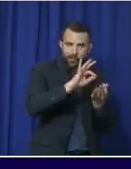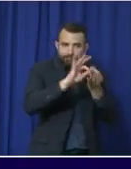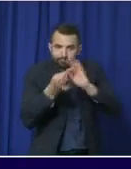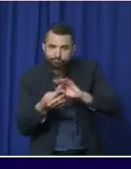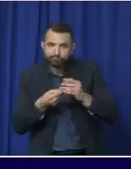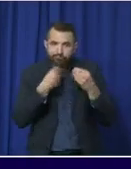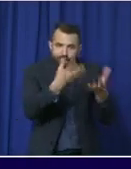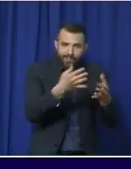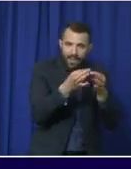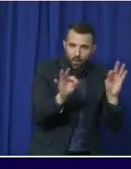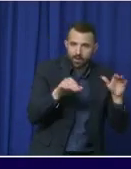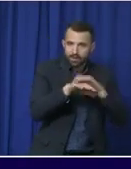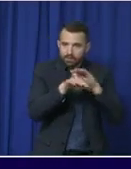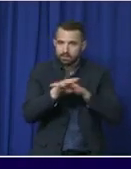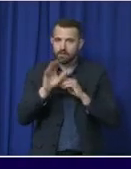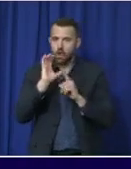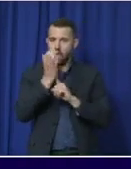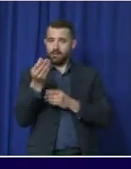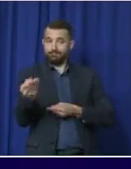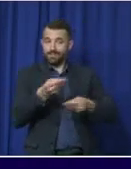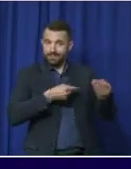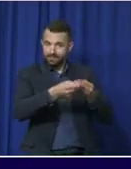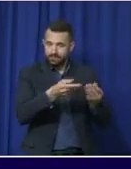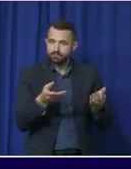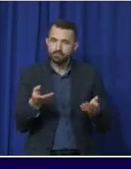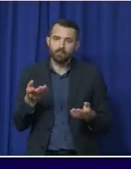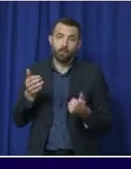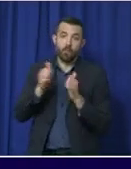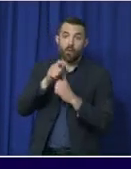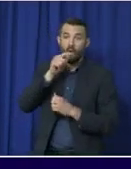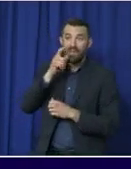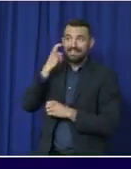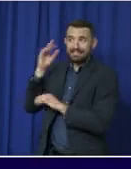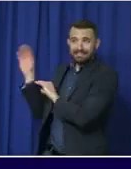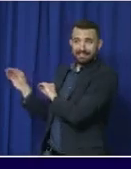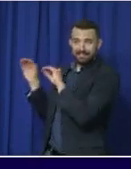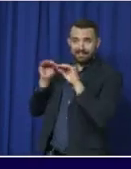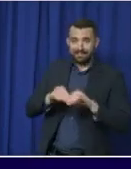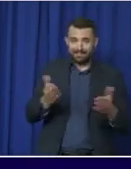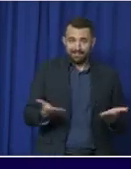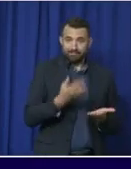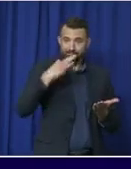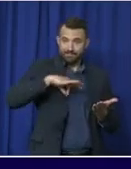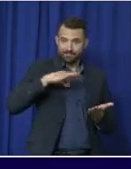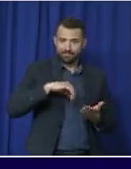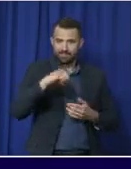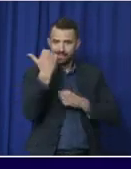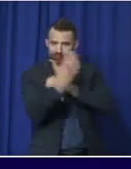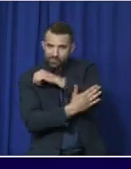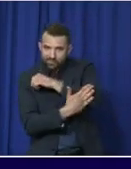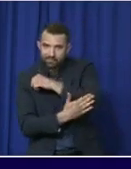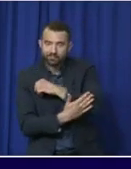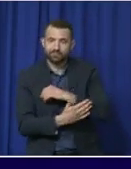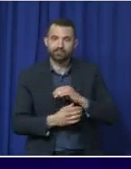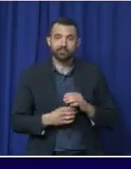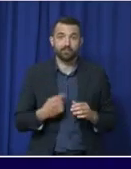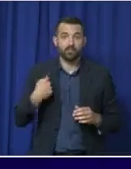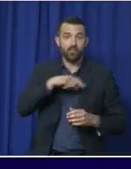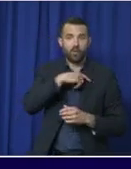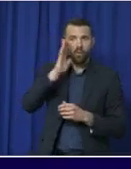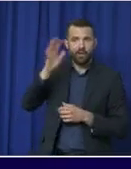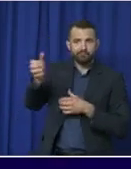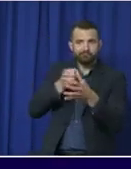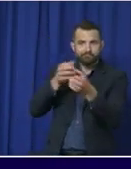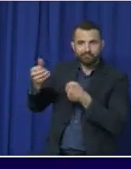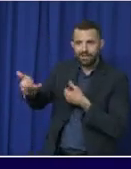as cultural brokers for new Mainers and other populations. Maine will also hire a point person to coordinate this work